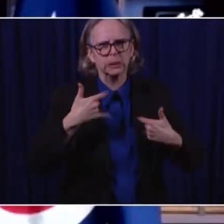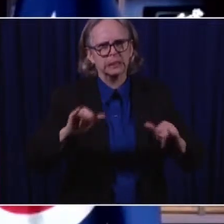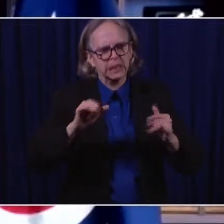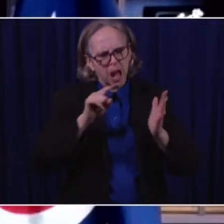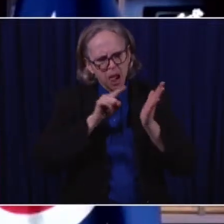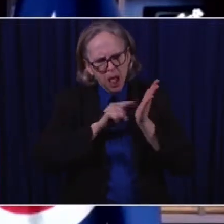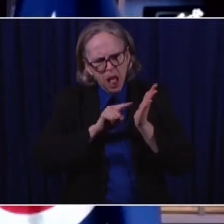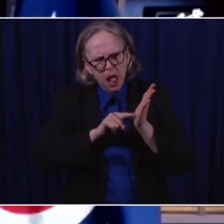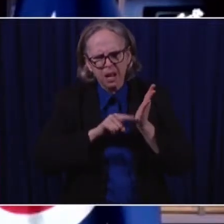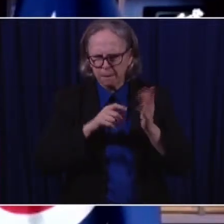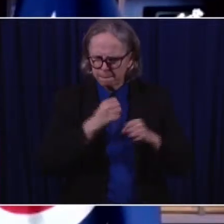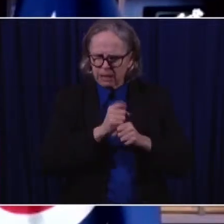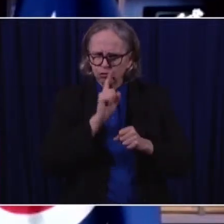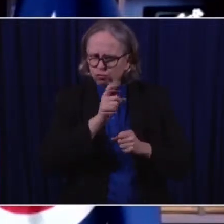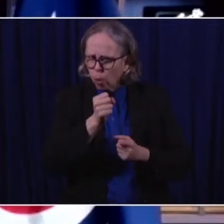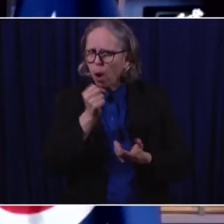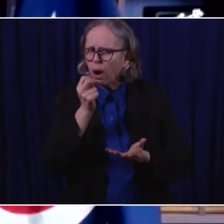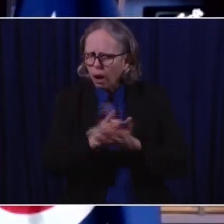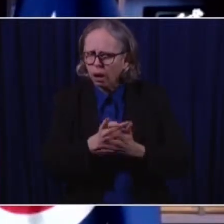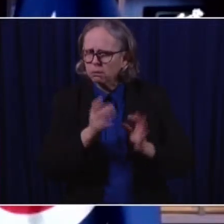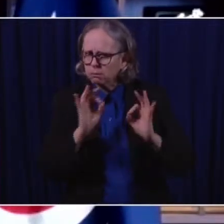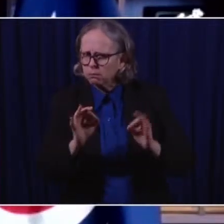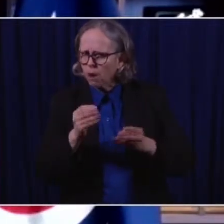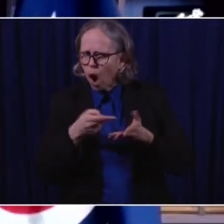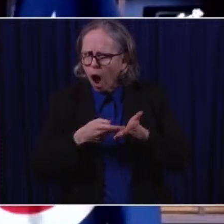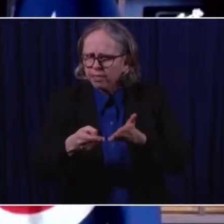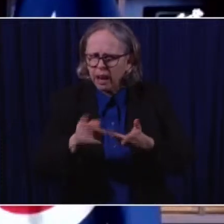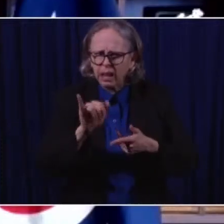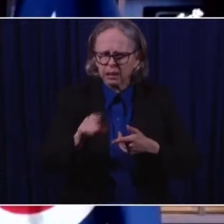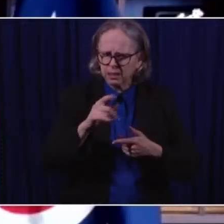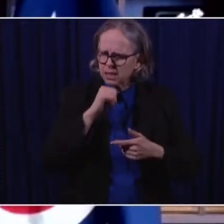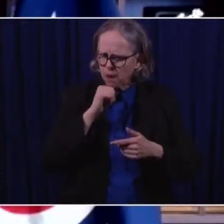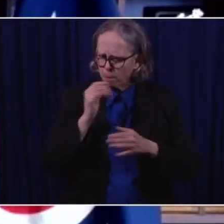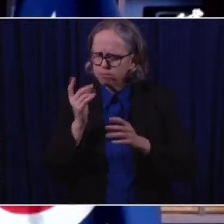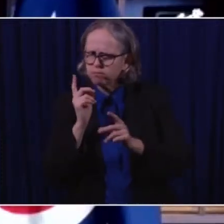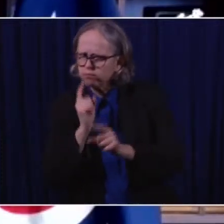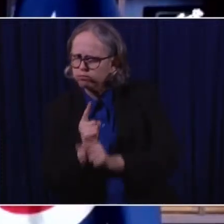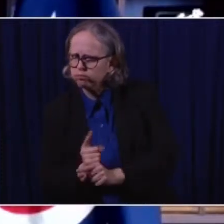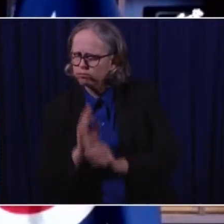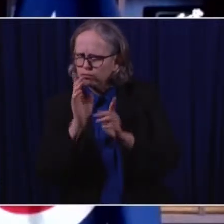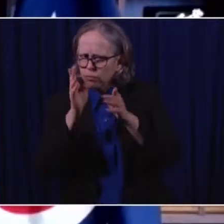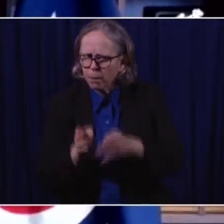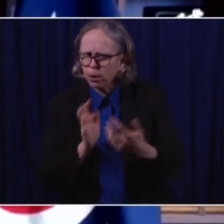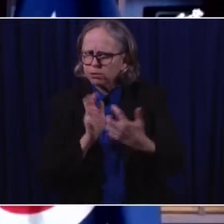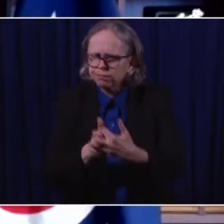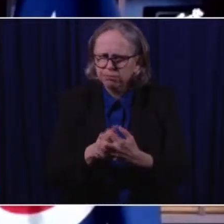money that shouldn't be sent out, but also trying to do that as quickly as possible so that we get the